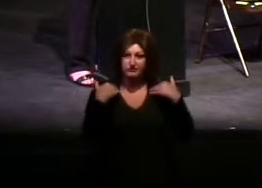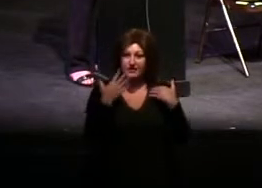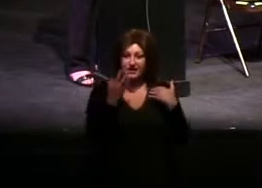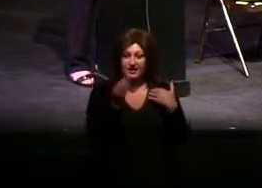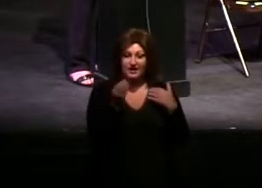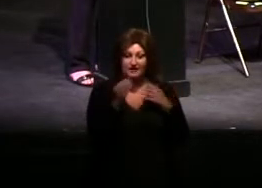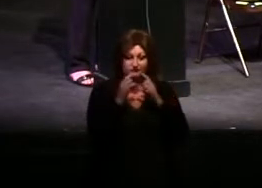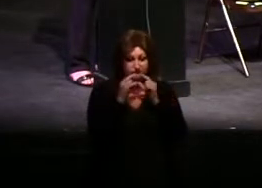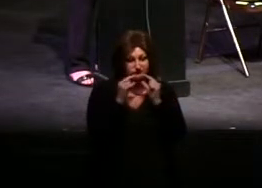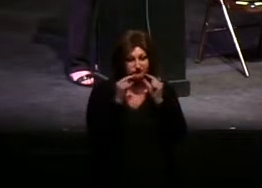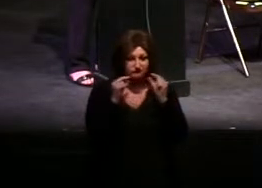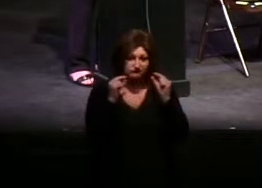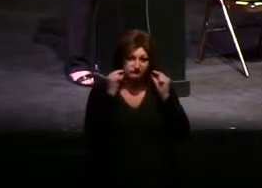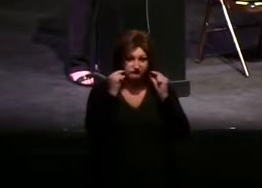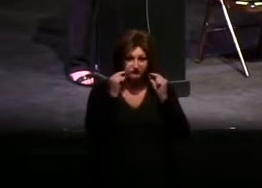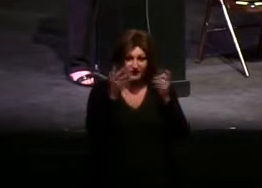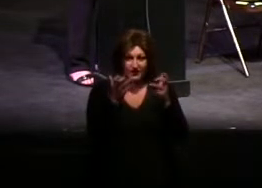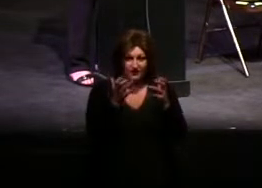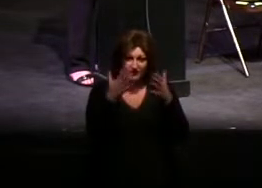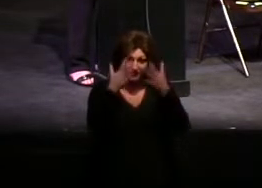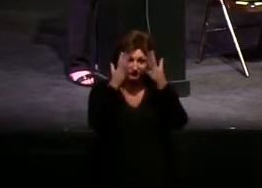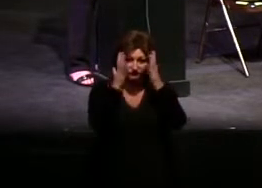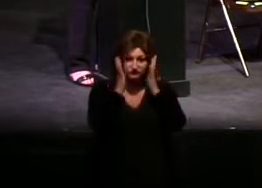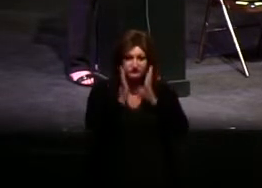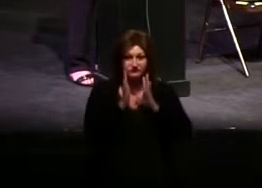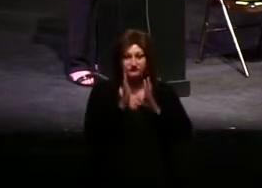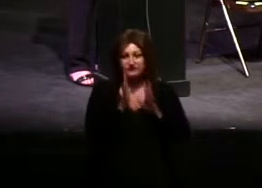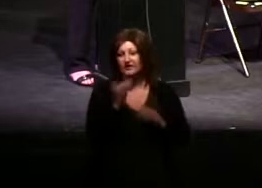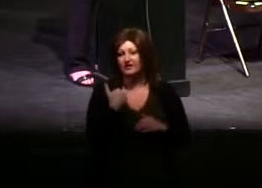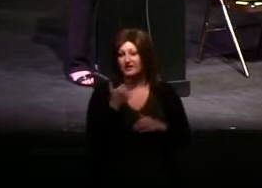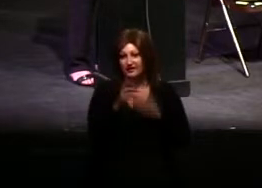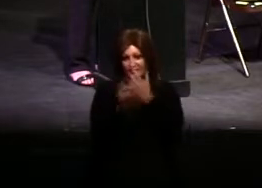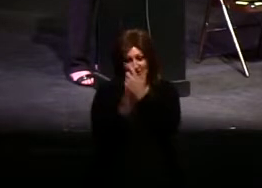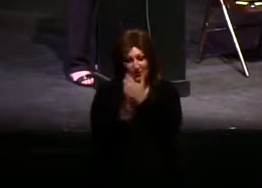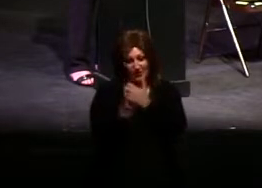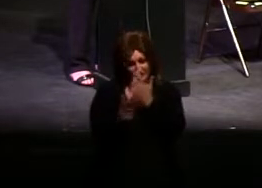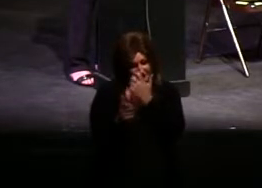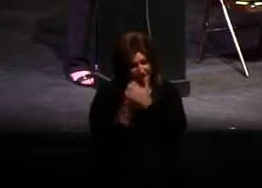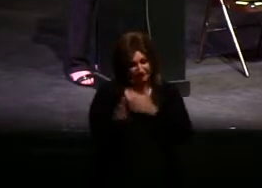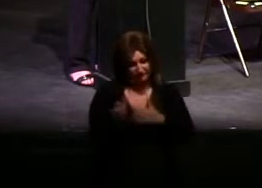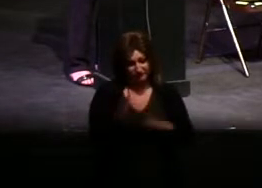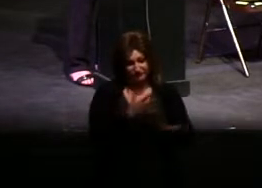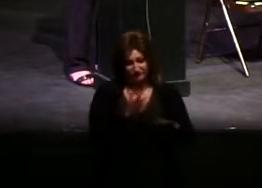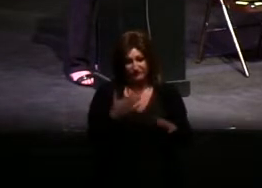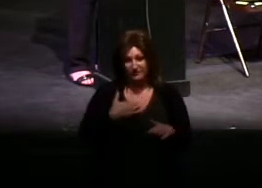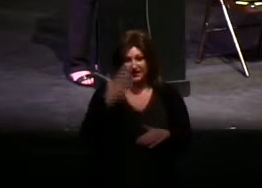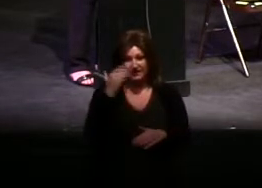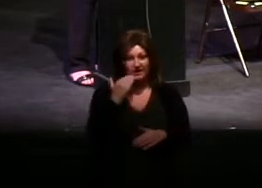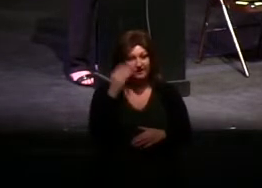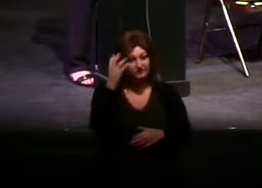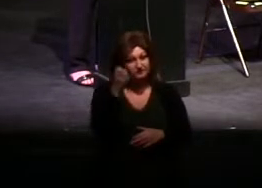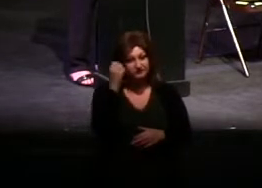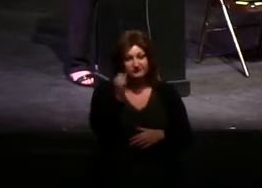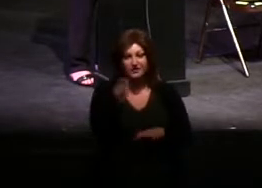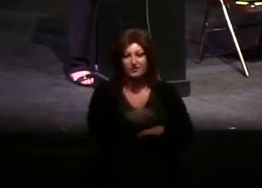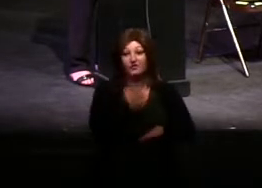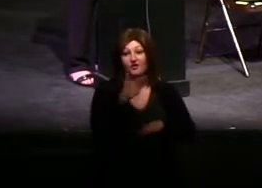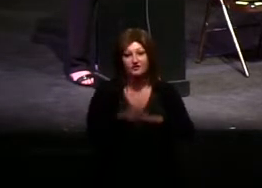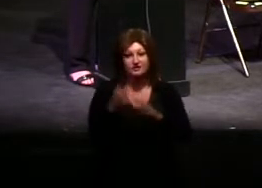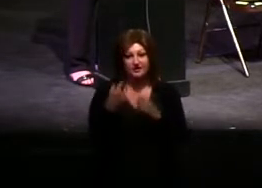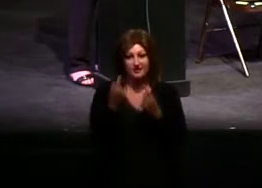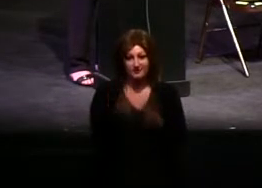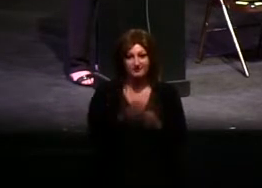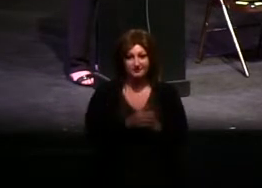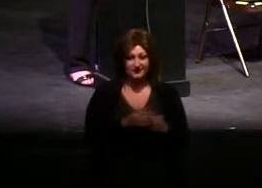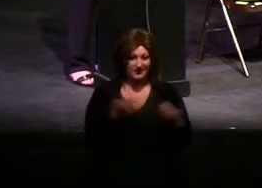a jawline that my fingers want to trace. I'll hear Hickory Wind in my head for a long time after tonight. I'm